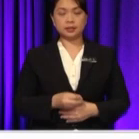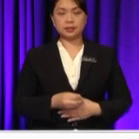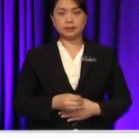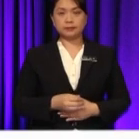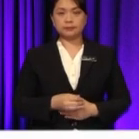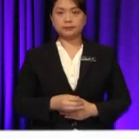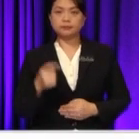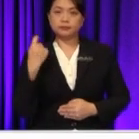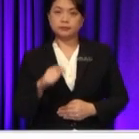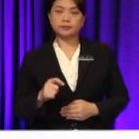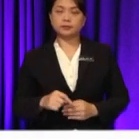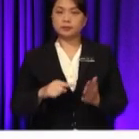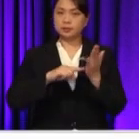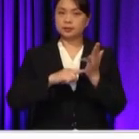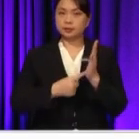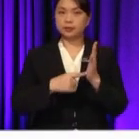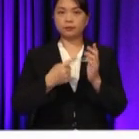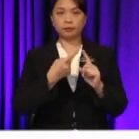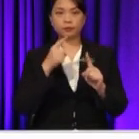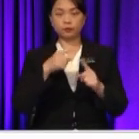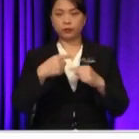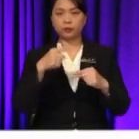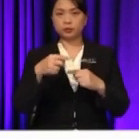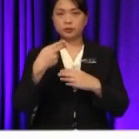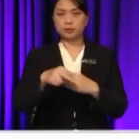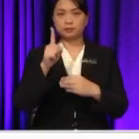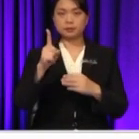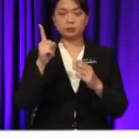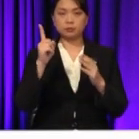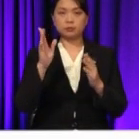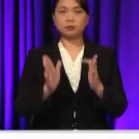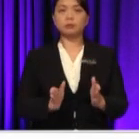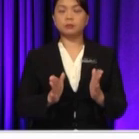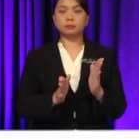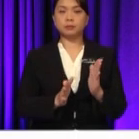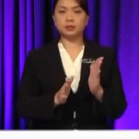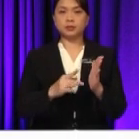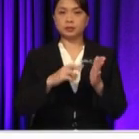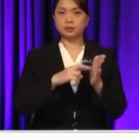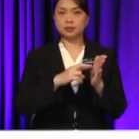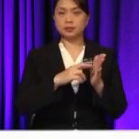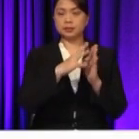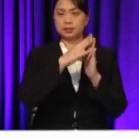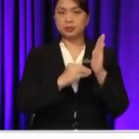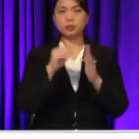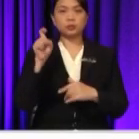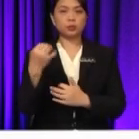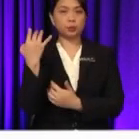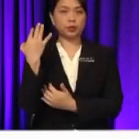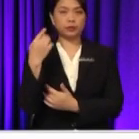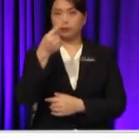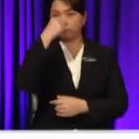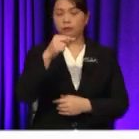starts from, if you send someone a text, you are forced to sit on your own waiting for them to think of and write their reply.